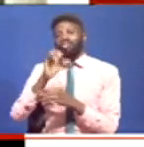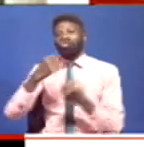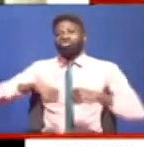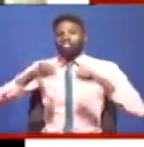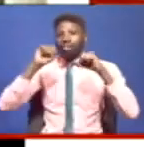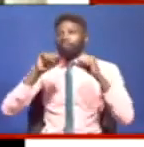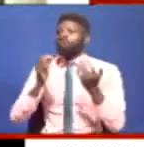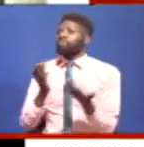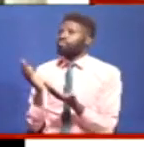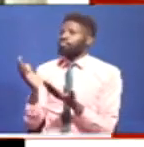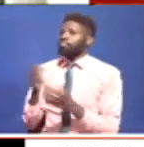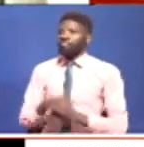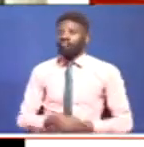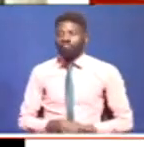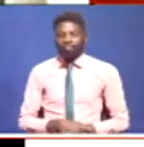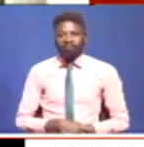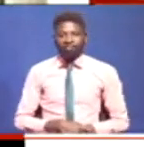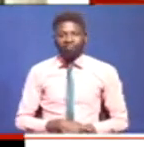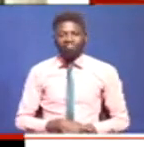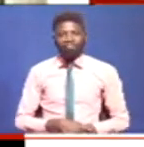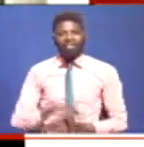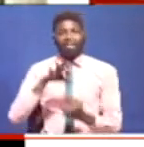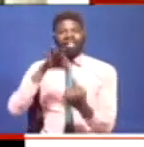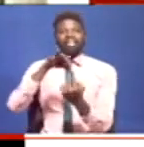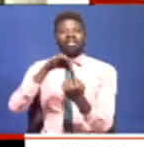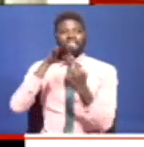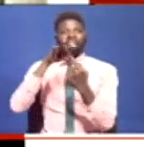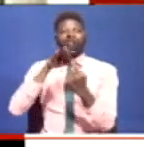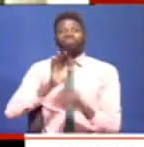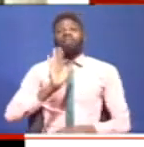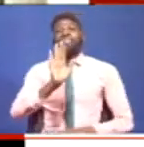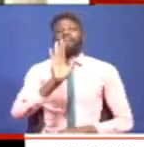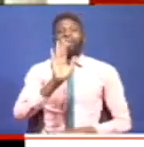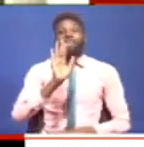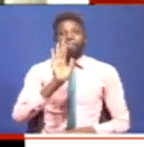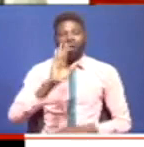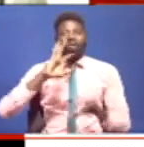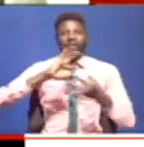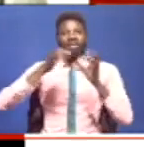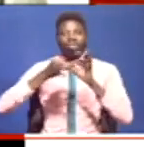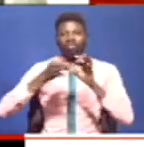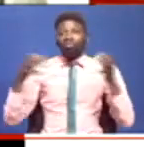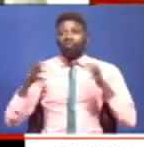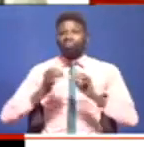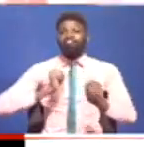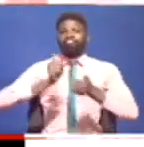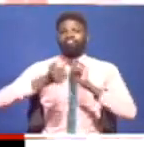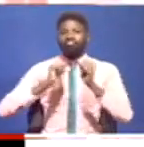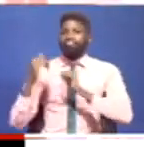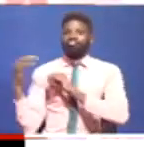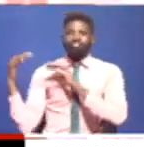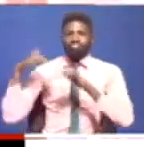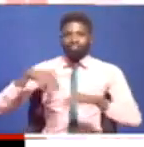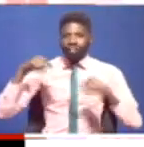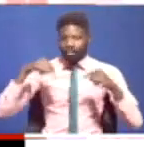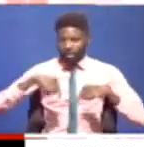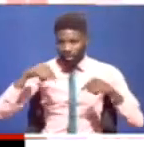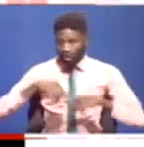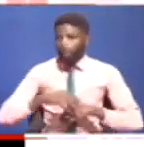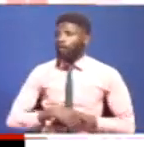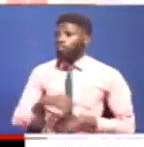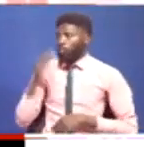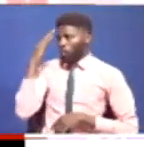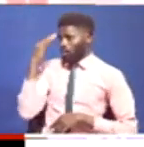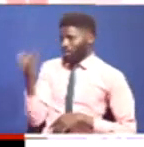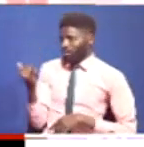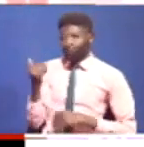And the Special Olympics athletes who are here, because it's because of